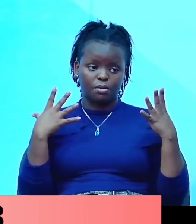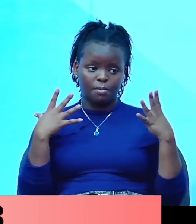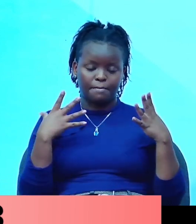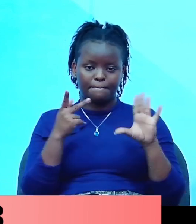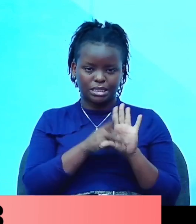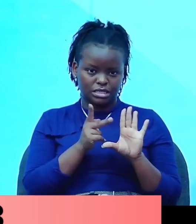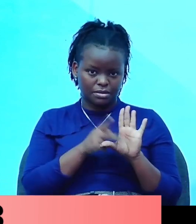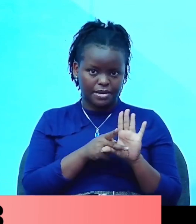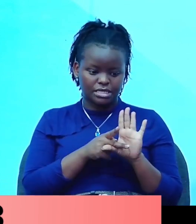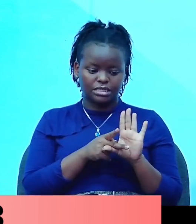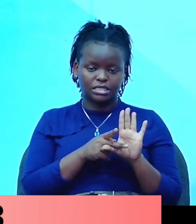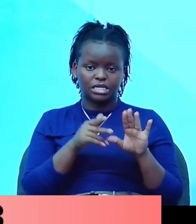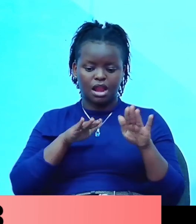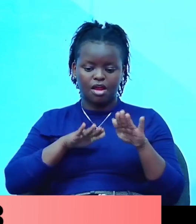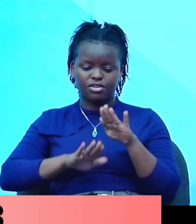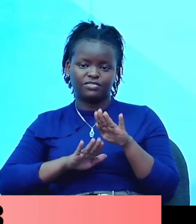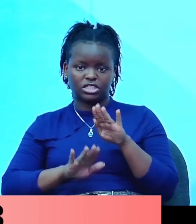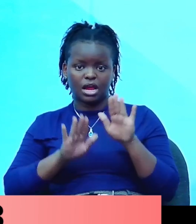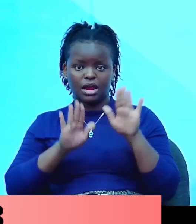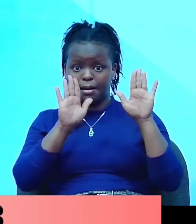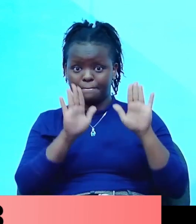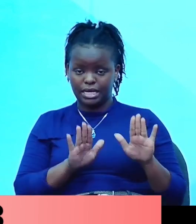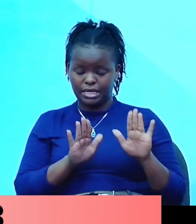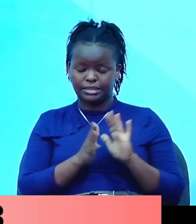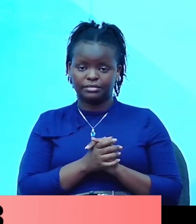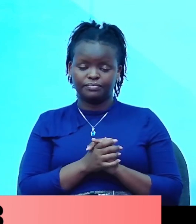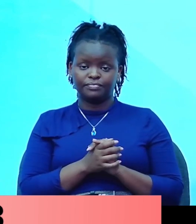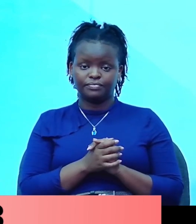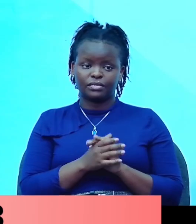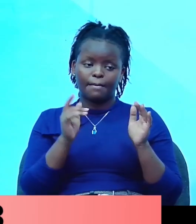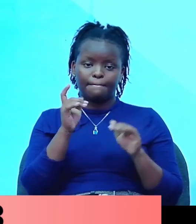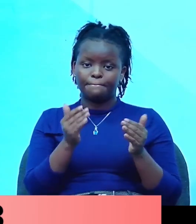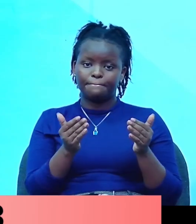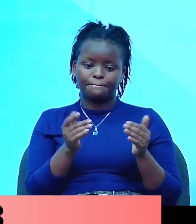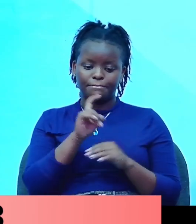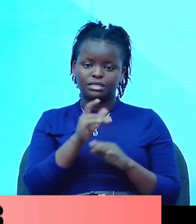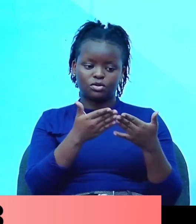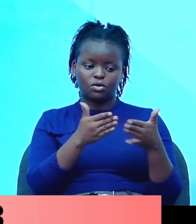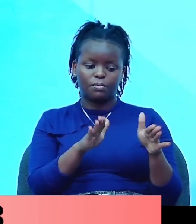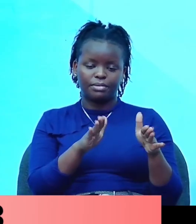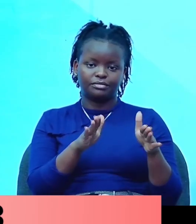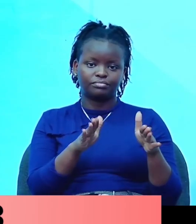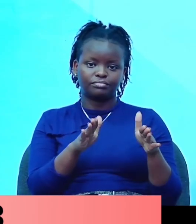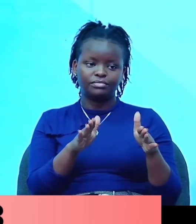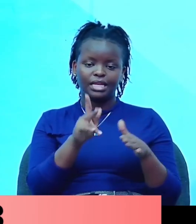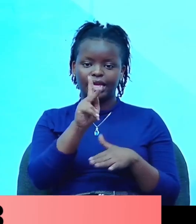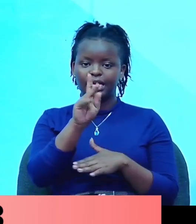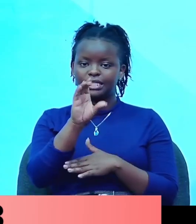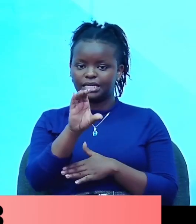Revvvisha campaign is you need to open a KCB gold savings account. Okay.